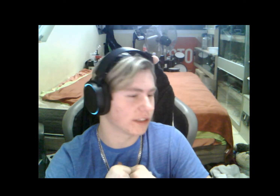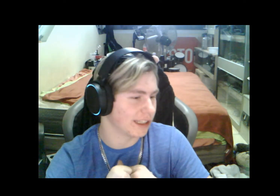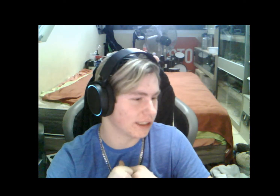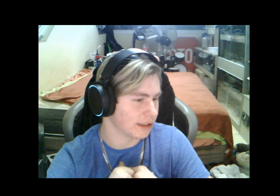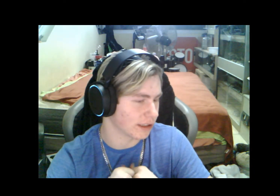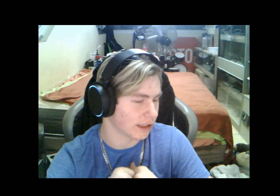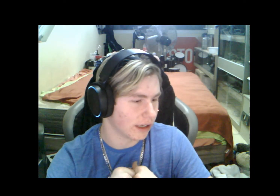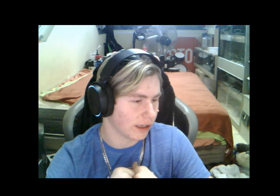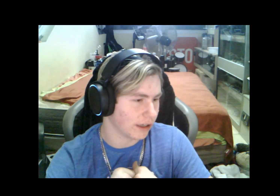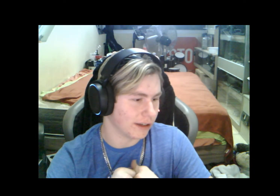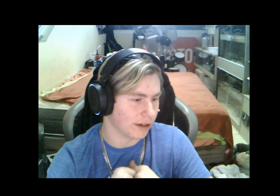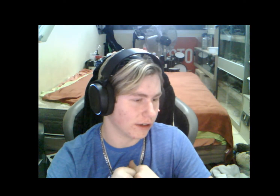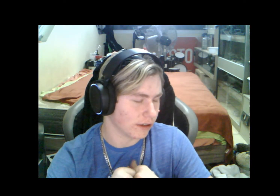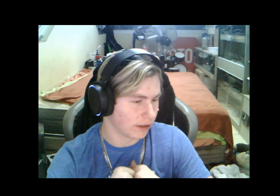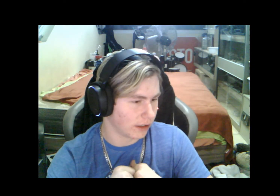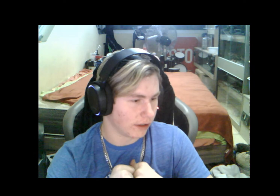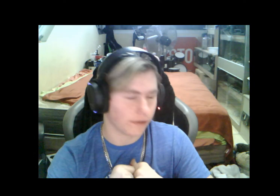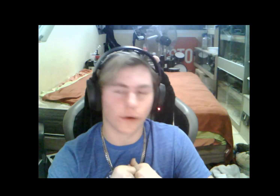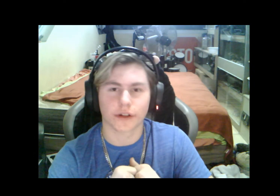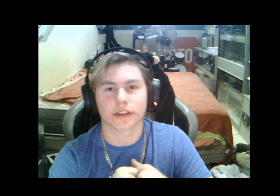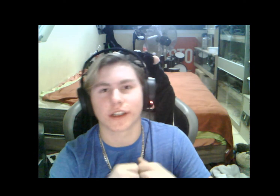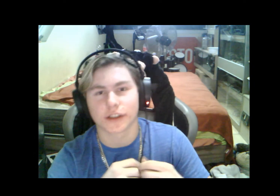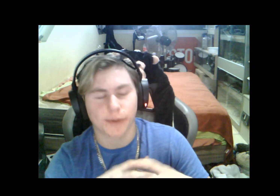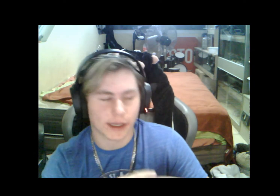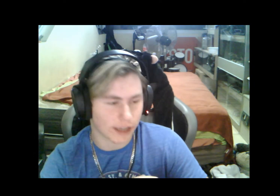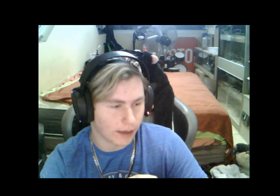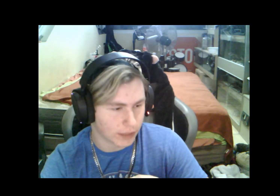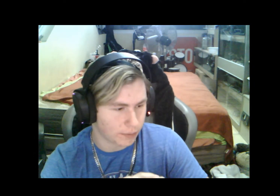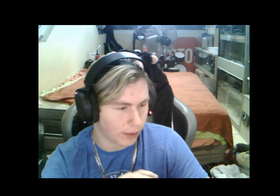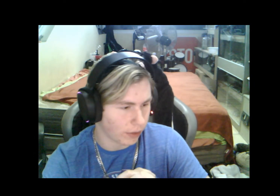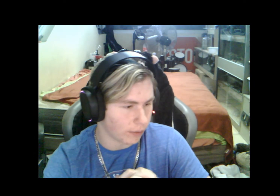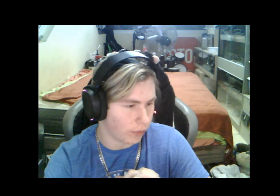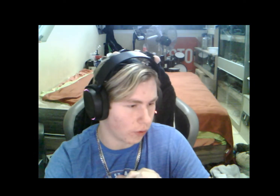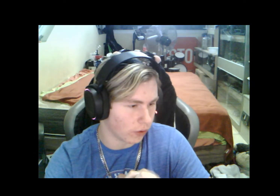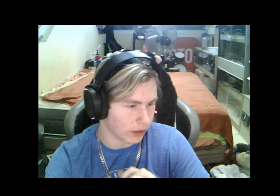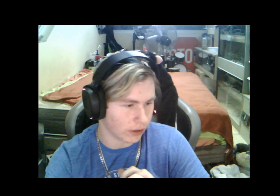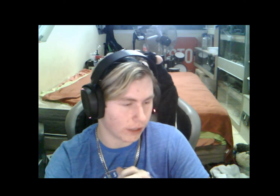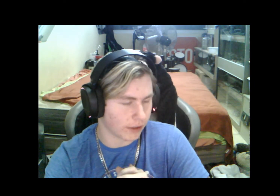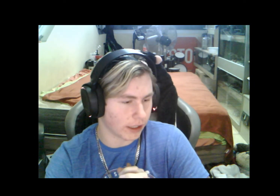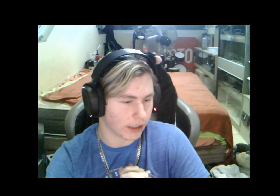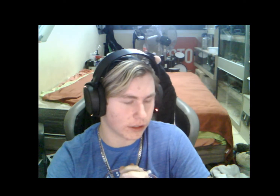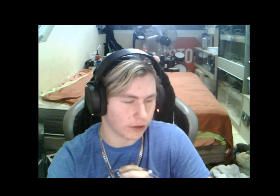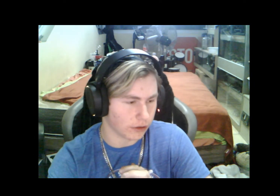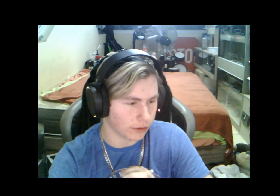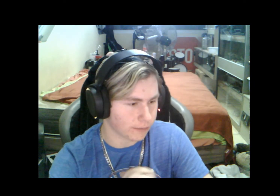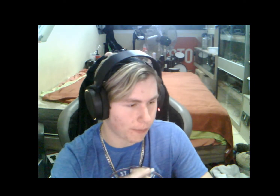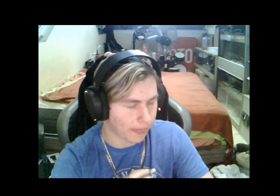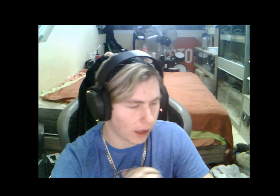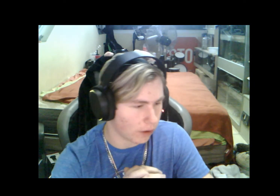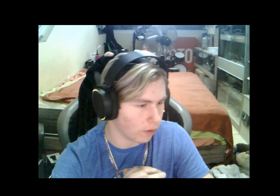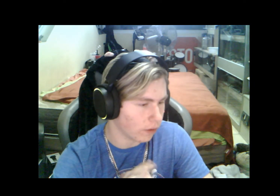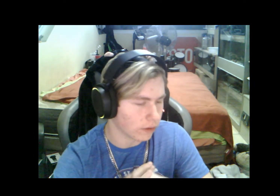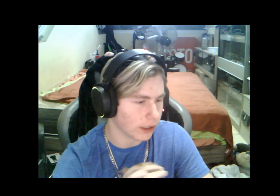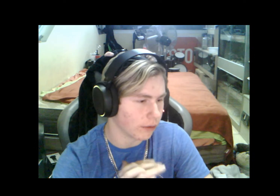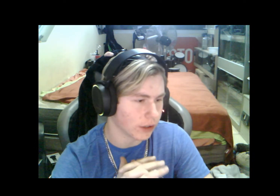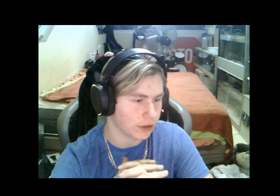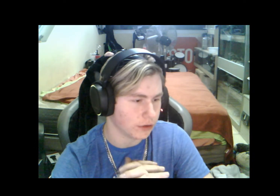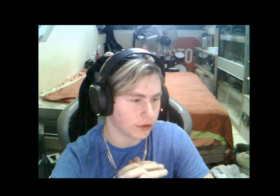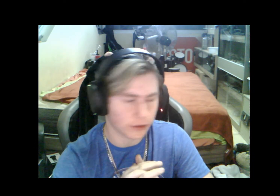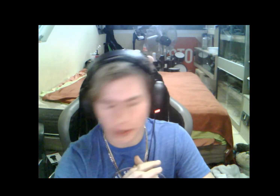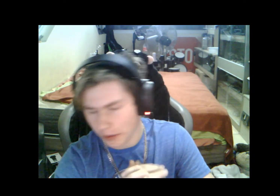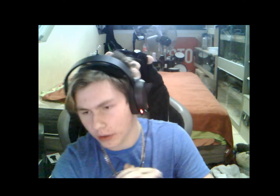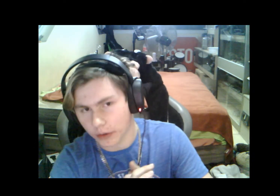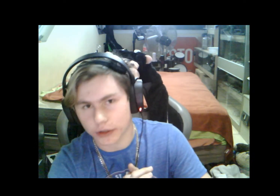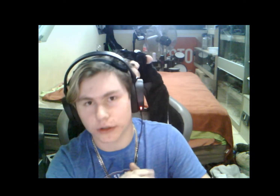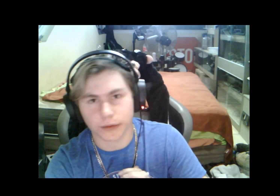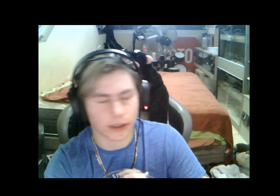lockdown content, and just for all those little spare times that people are bored and don't have anything to do, or need to watch